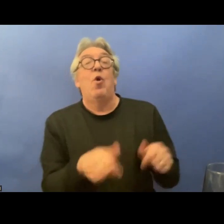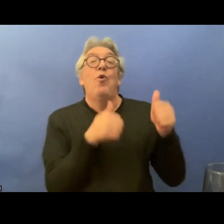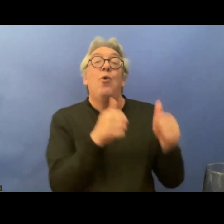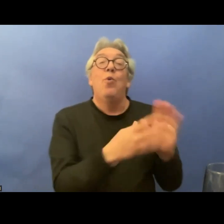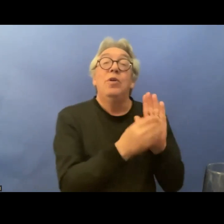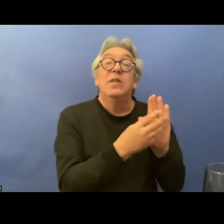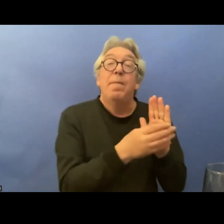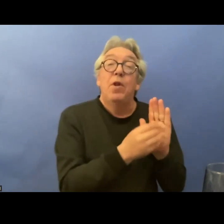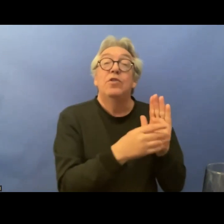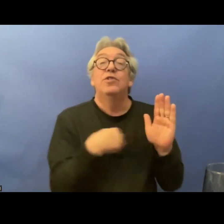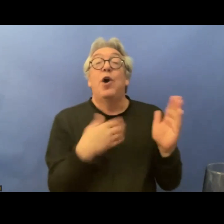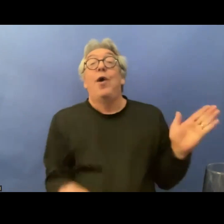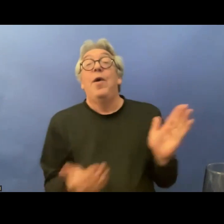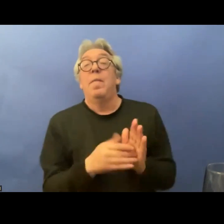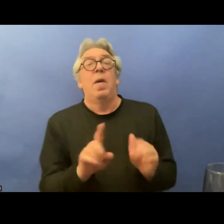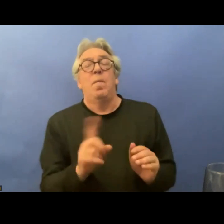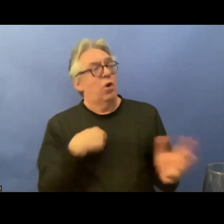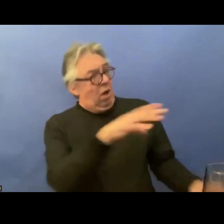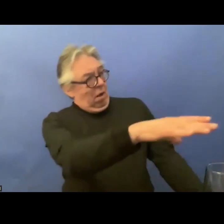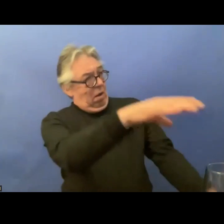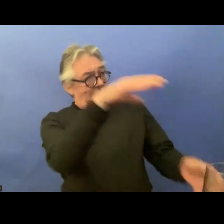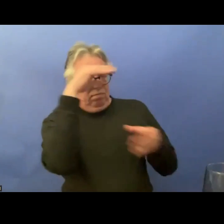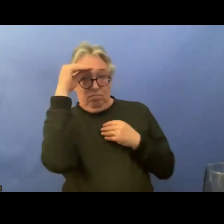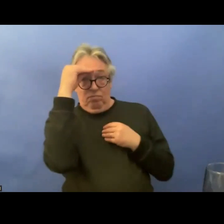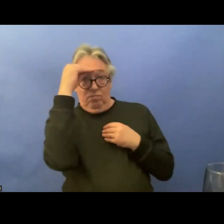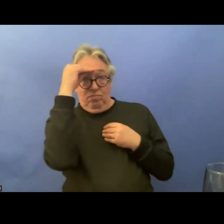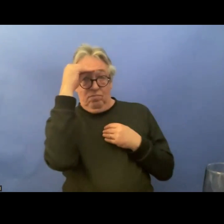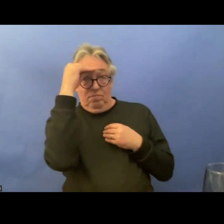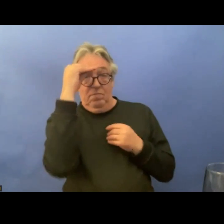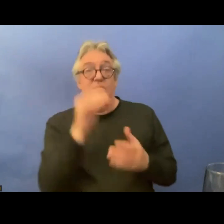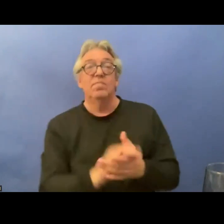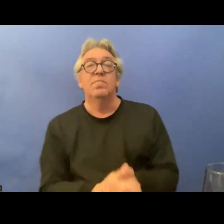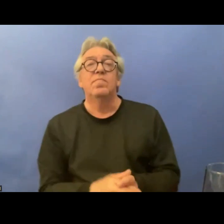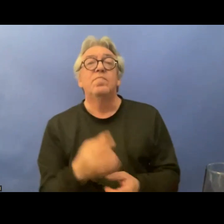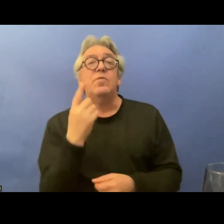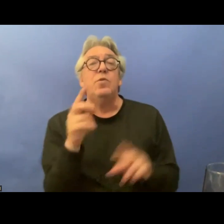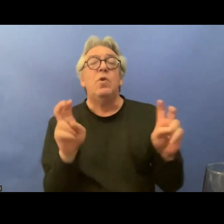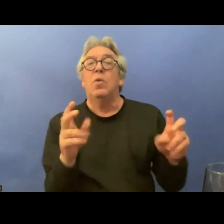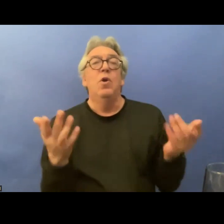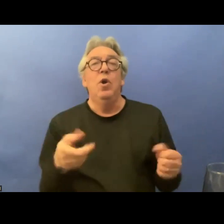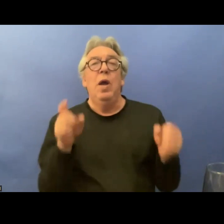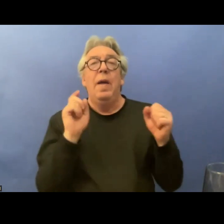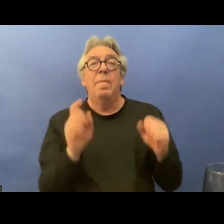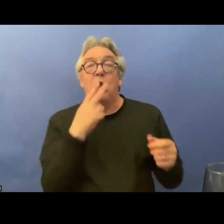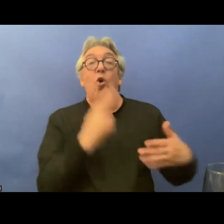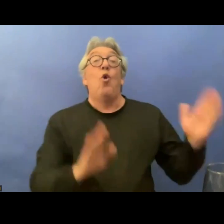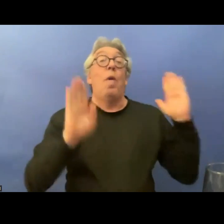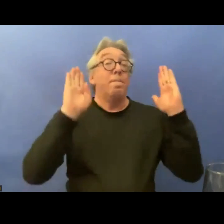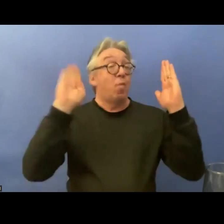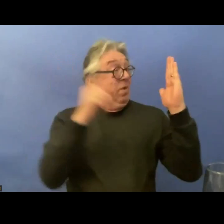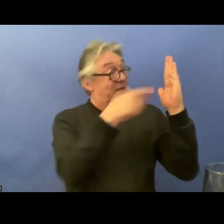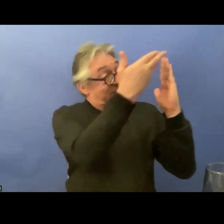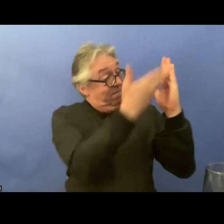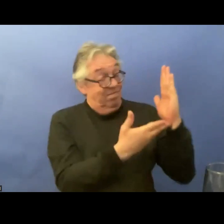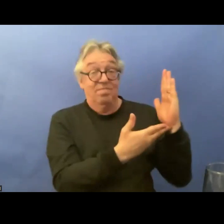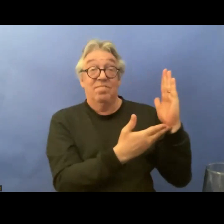she highlighted, but translating one of the issues which I highlighted earlier is around the need to translate commitments to action. This remains